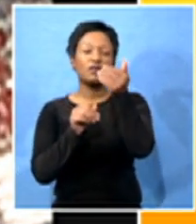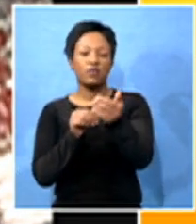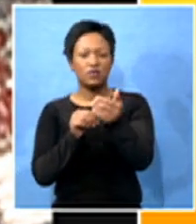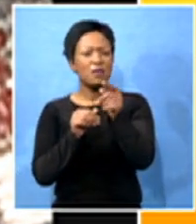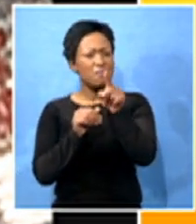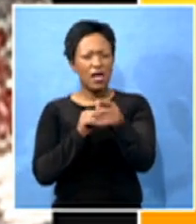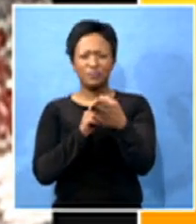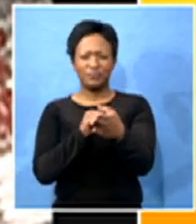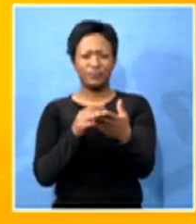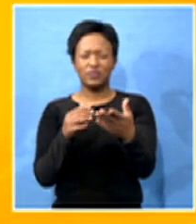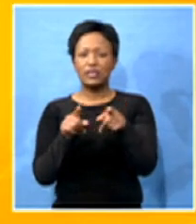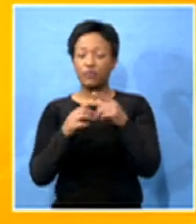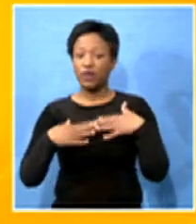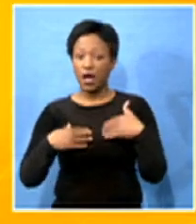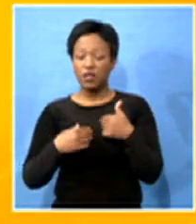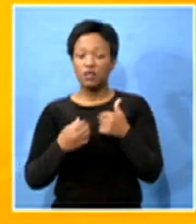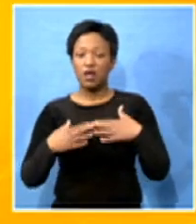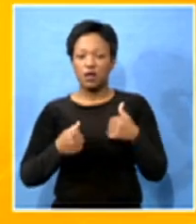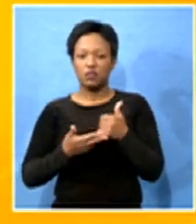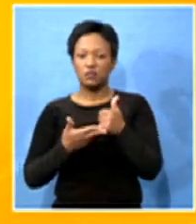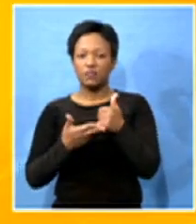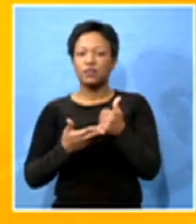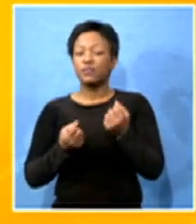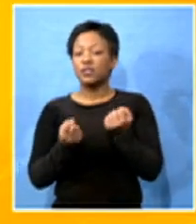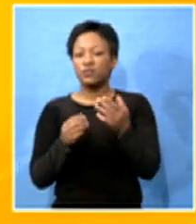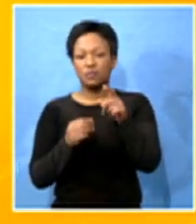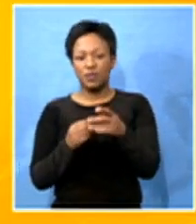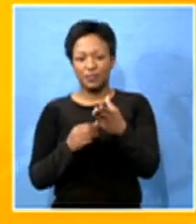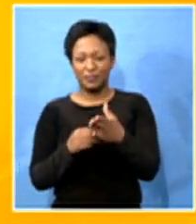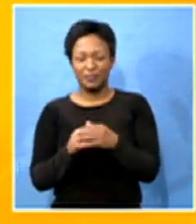before, as well as health services. All right, that leads us to 8 o'clock on the program. Let's update.